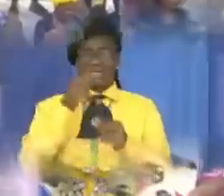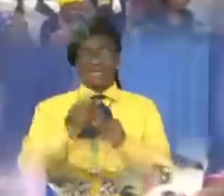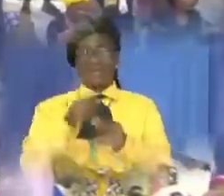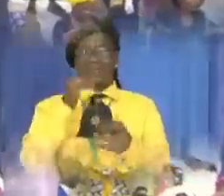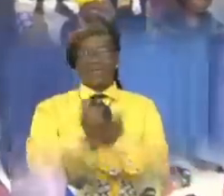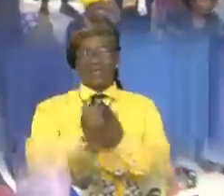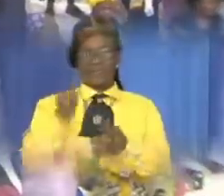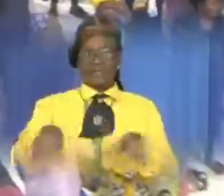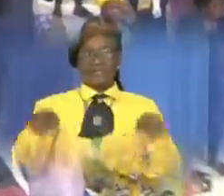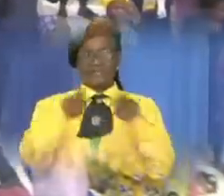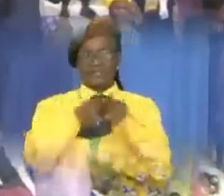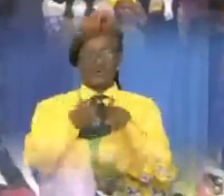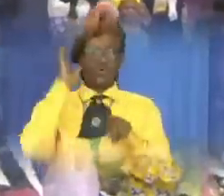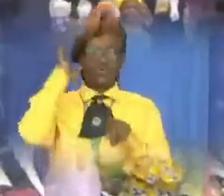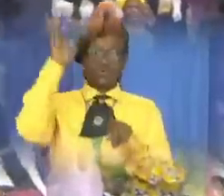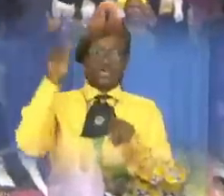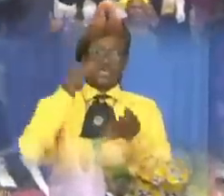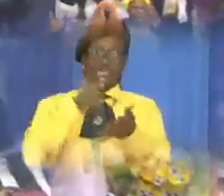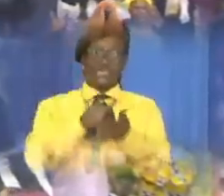So shall it be.